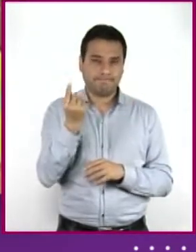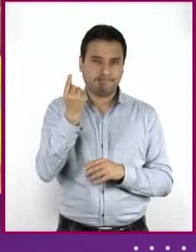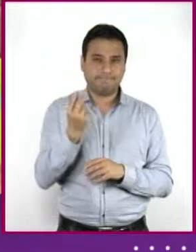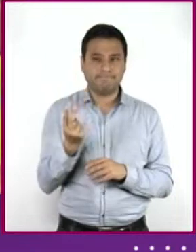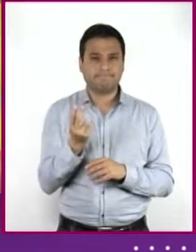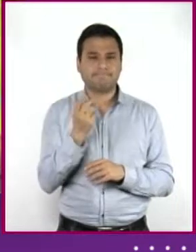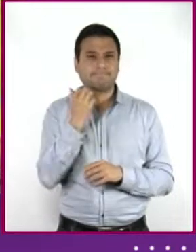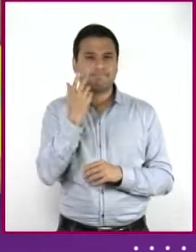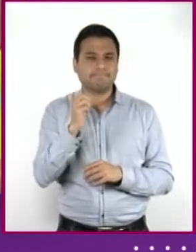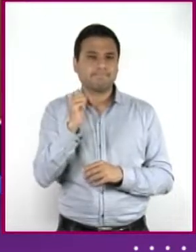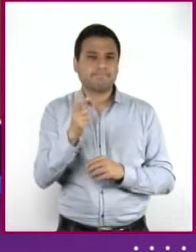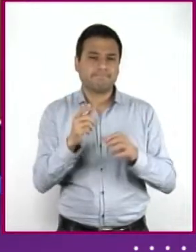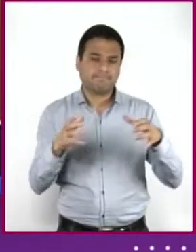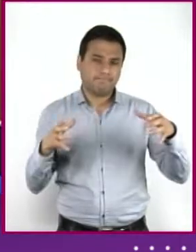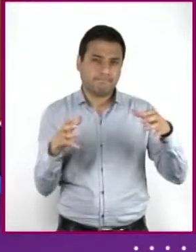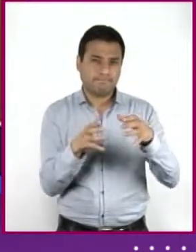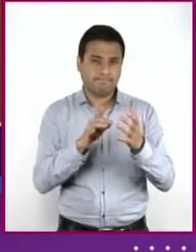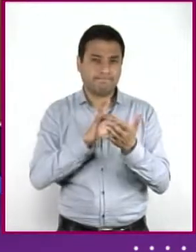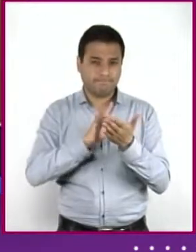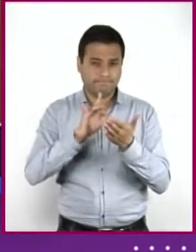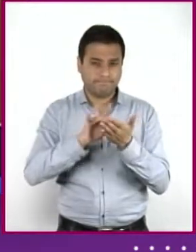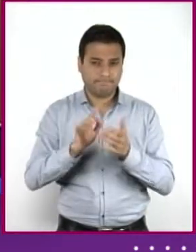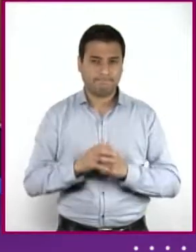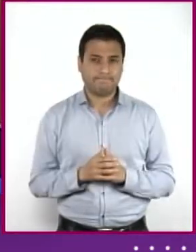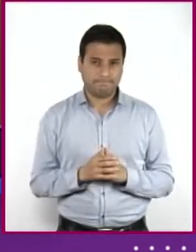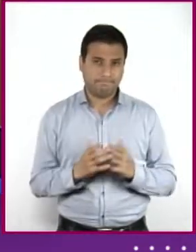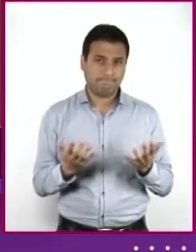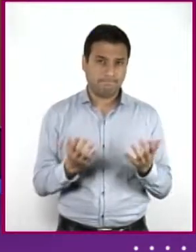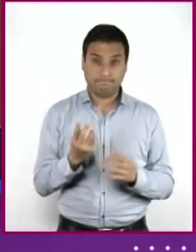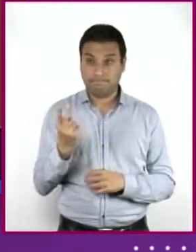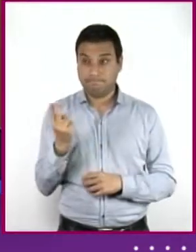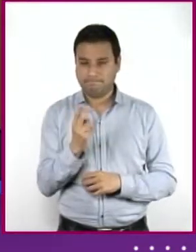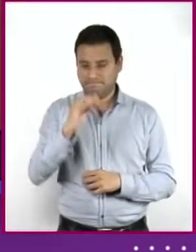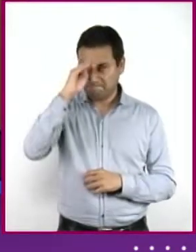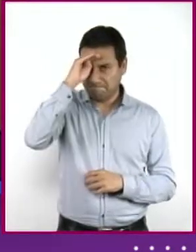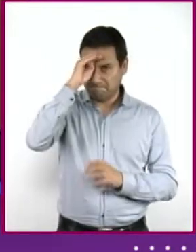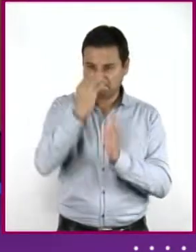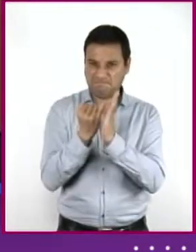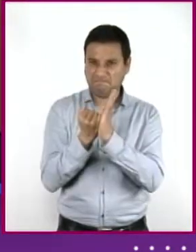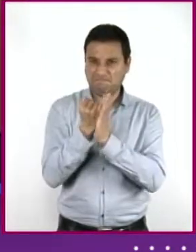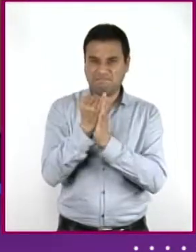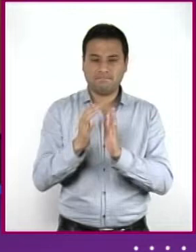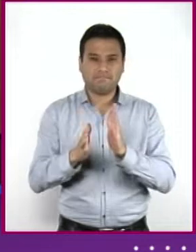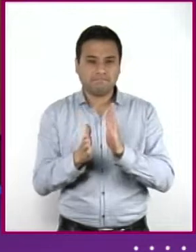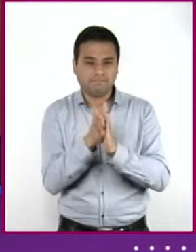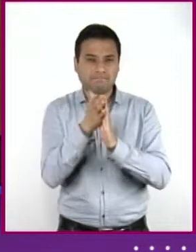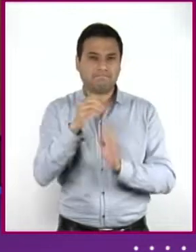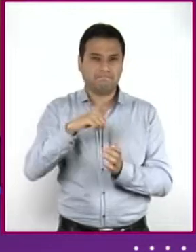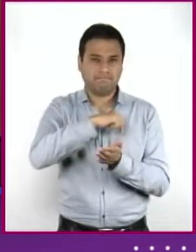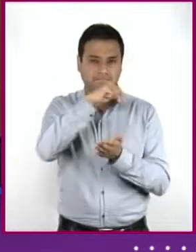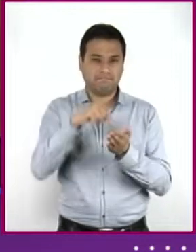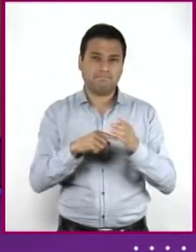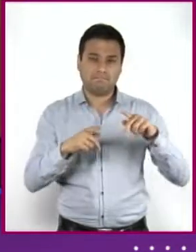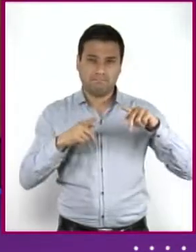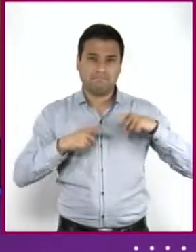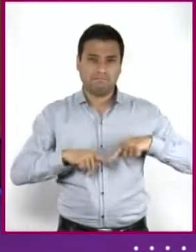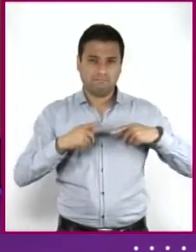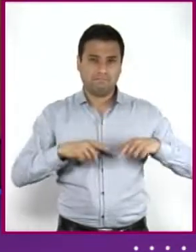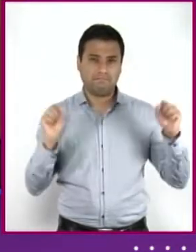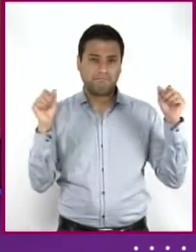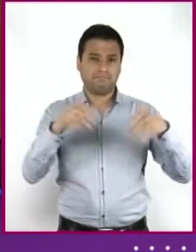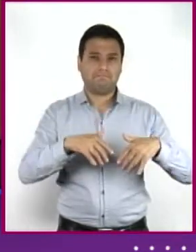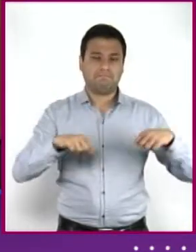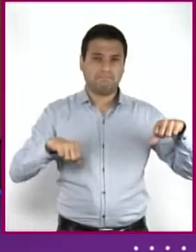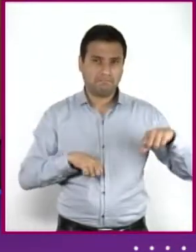give something back to the community. So, we decided to build a place where young people can come and learn activities